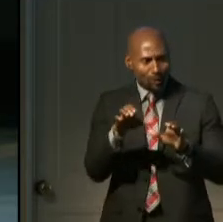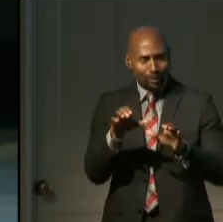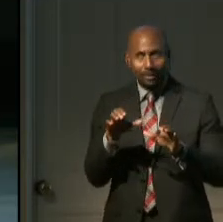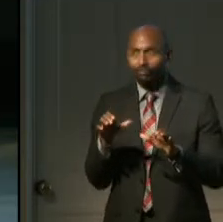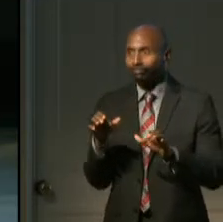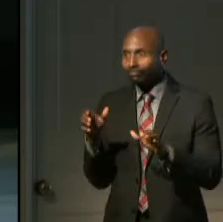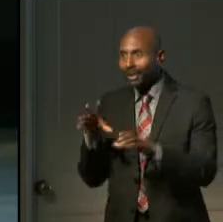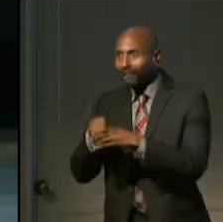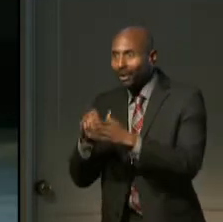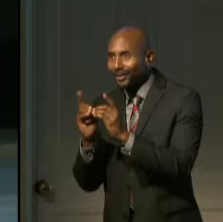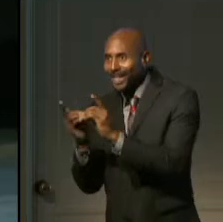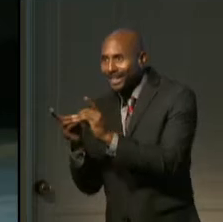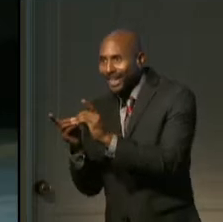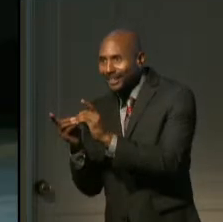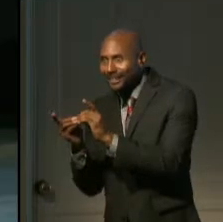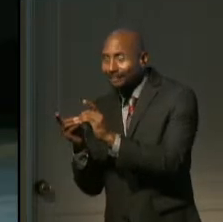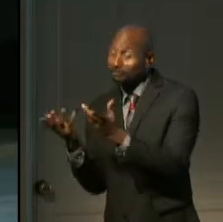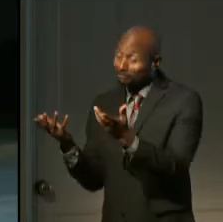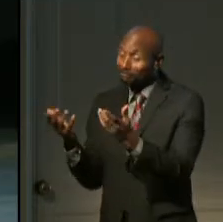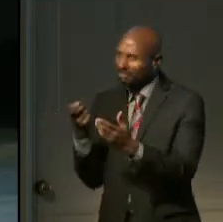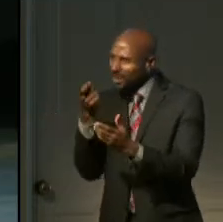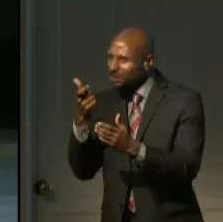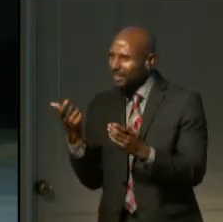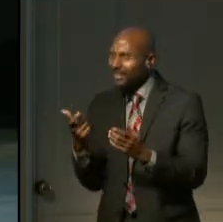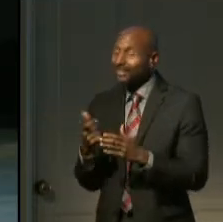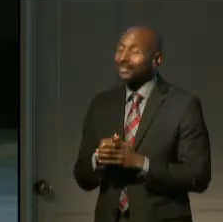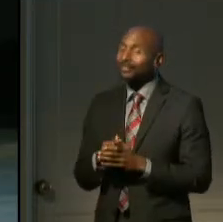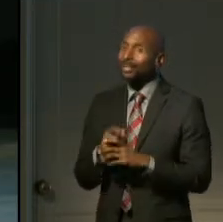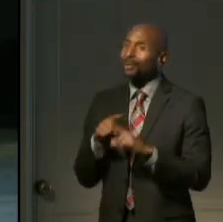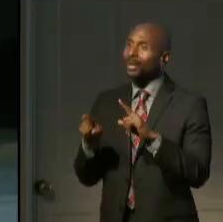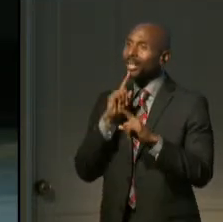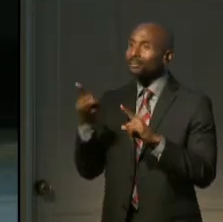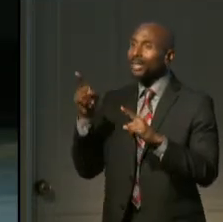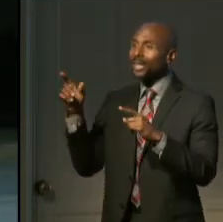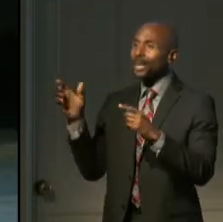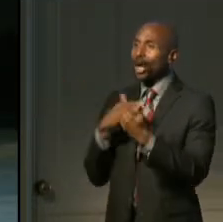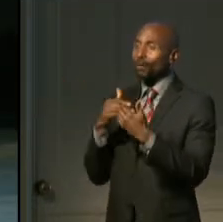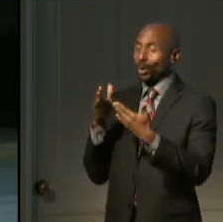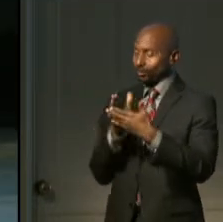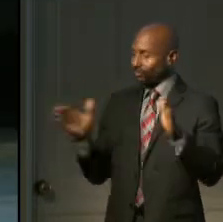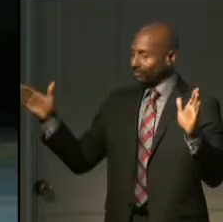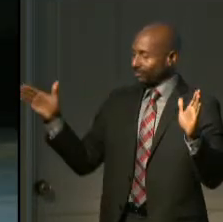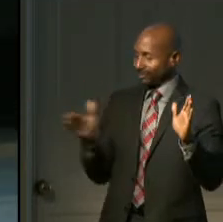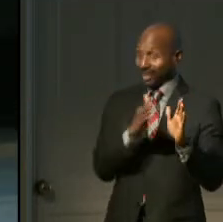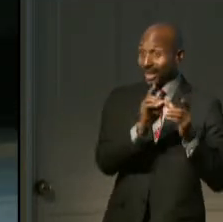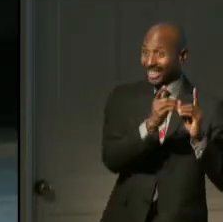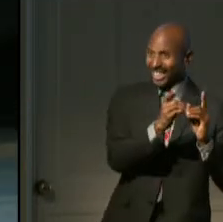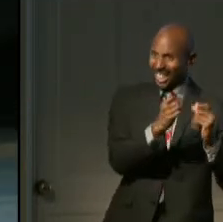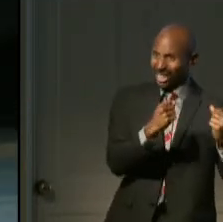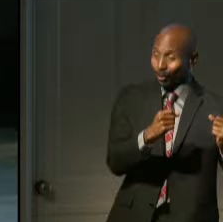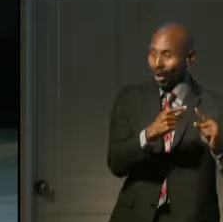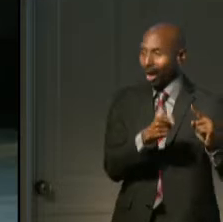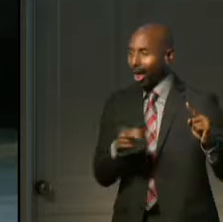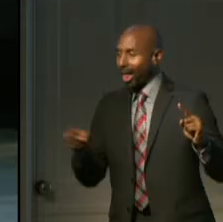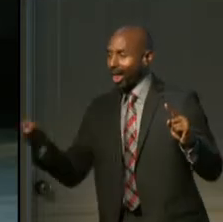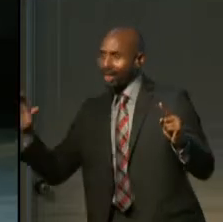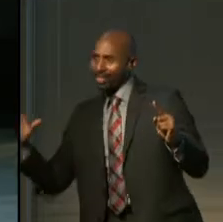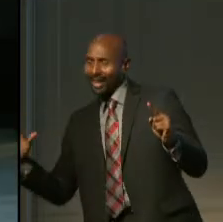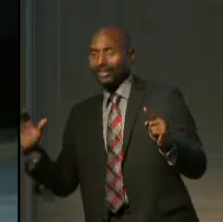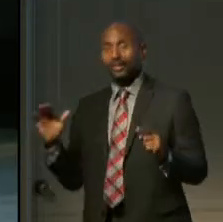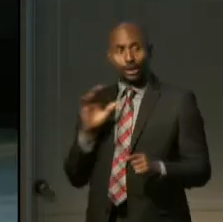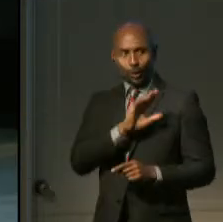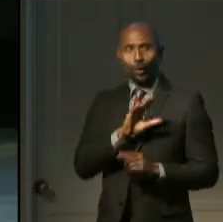and indeed is in some way on the other end of the spectrum from that. It's very tangible, it's very